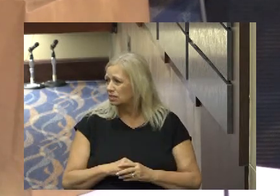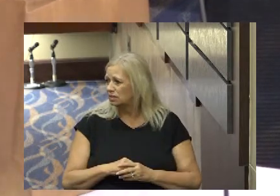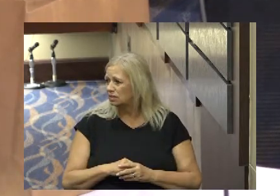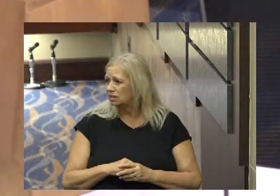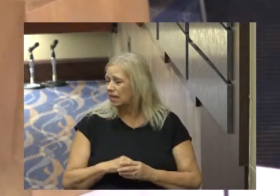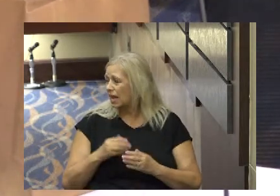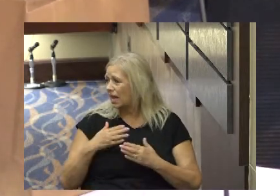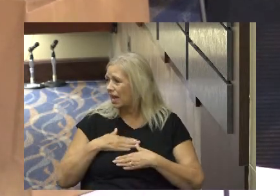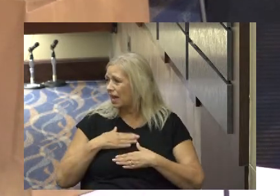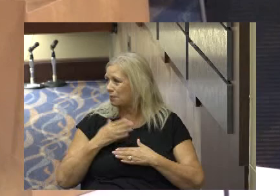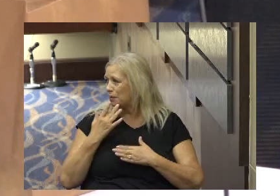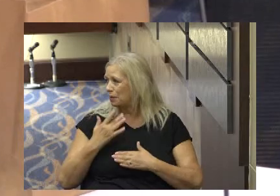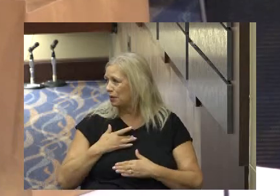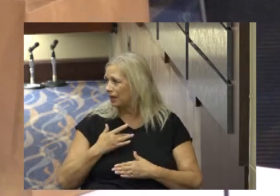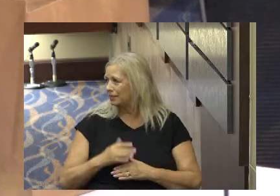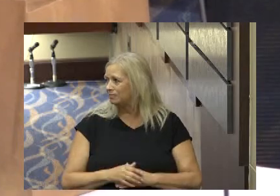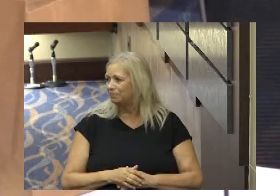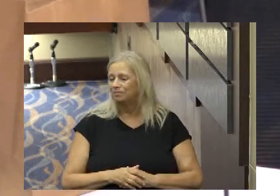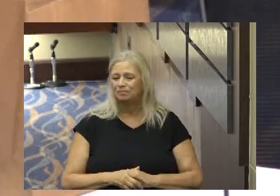birthday. Happy birthday, Clint.